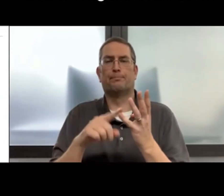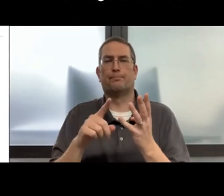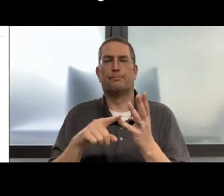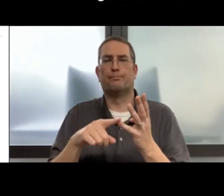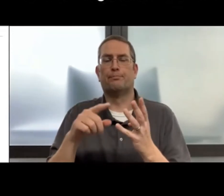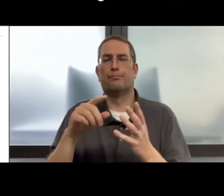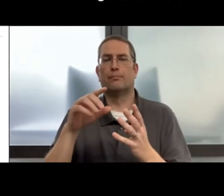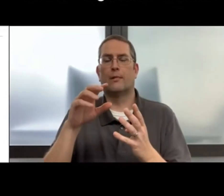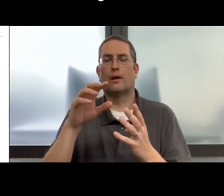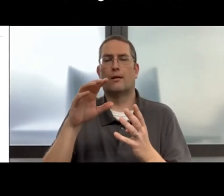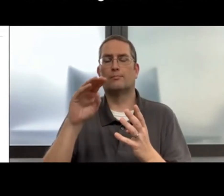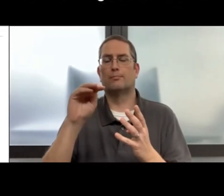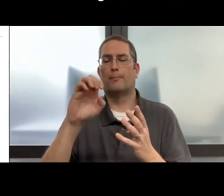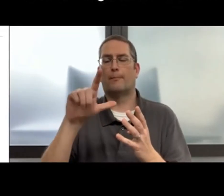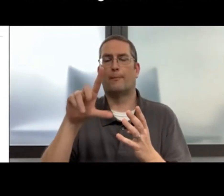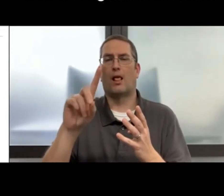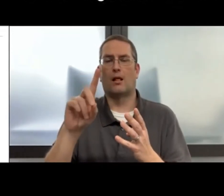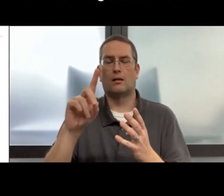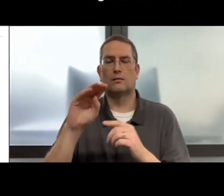ACT college prep,